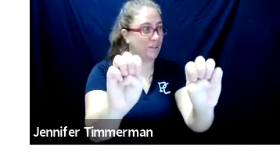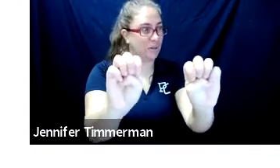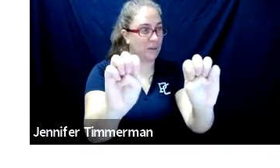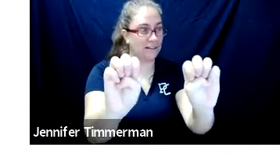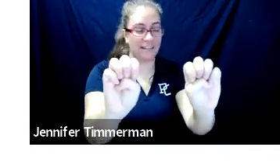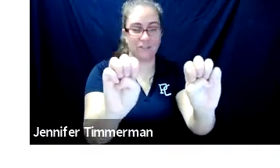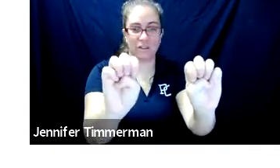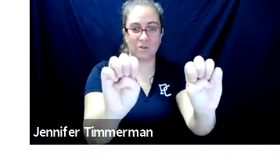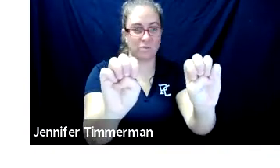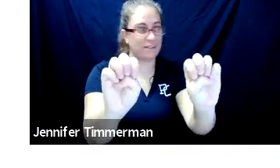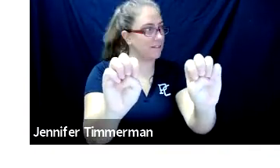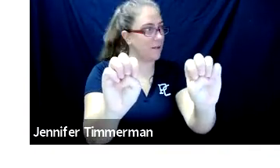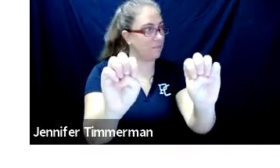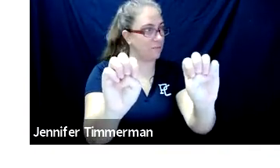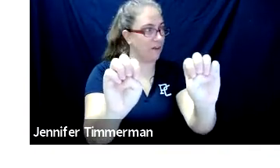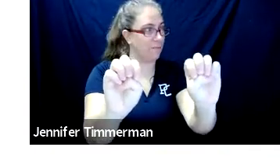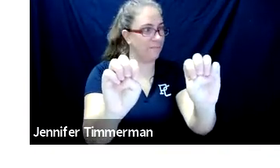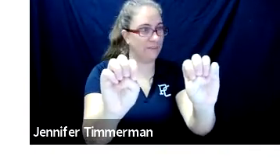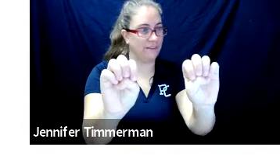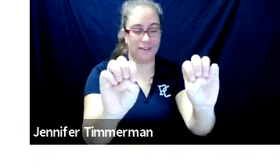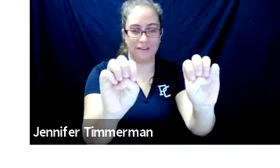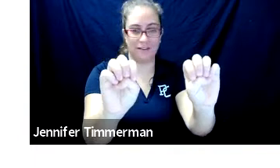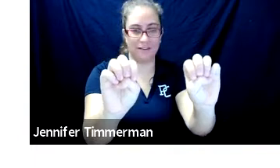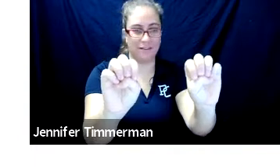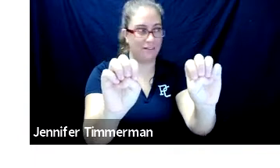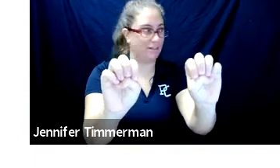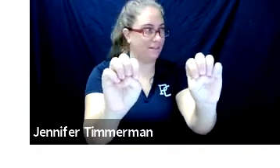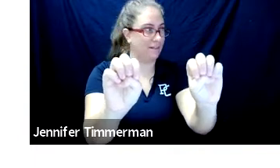E, go ahead and let your fingers rest on top of your thumb.